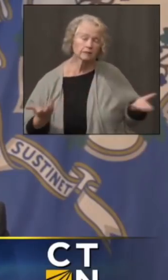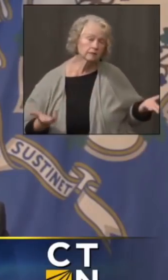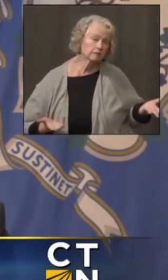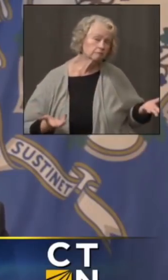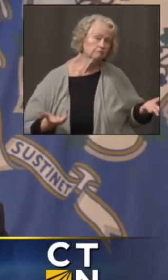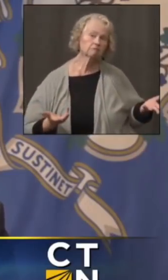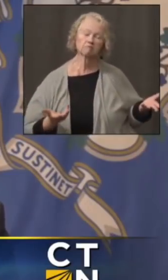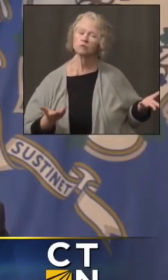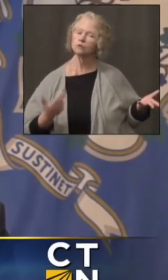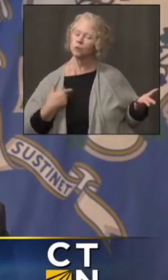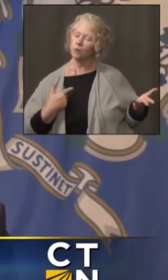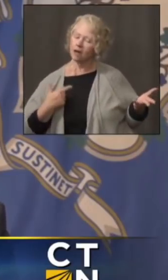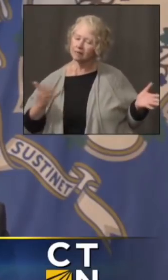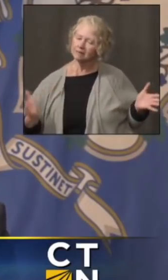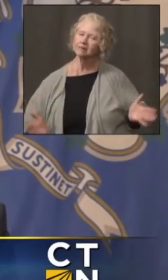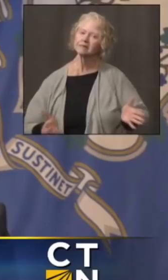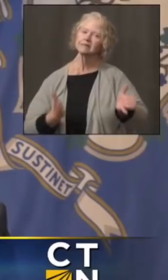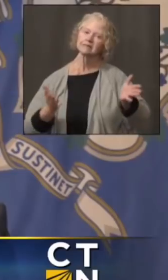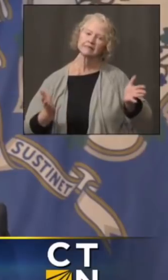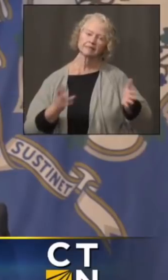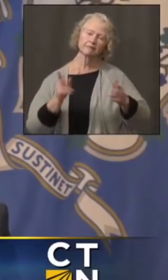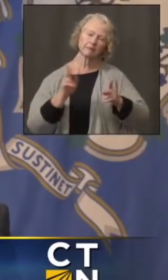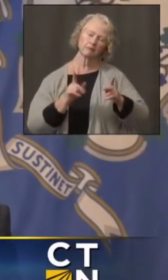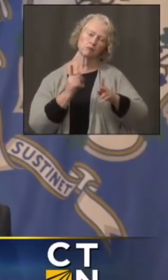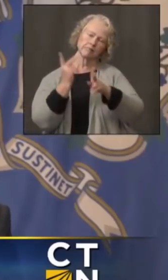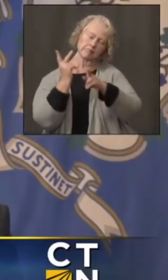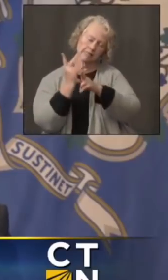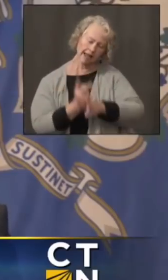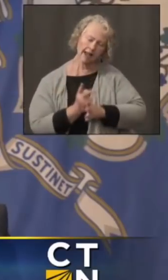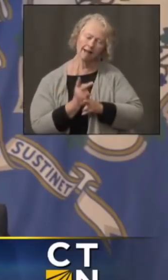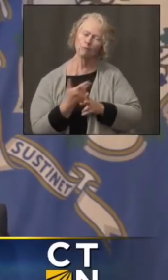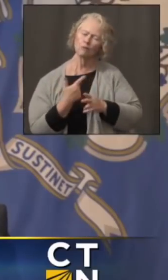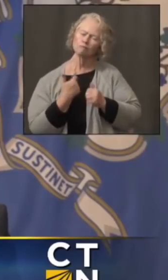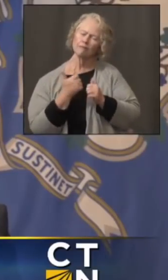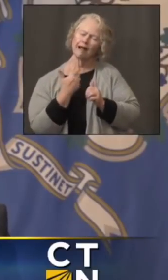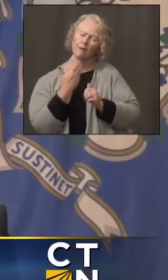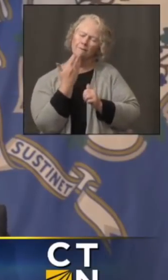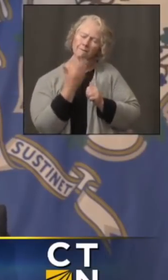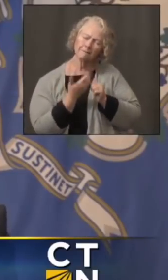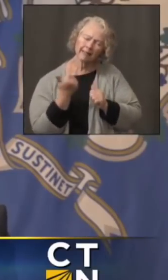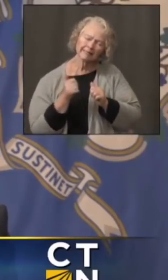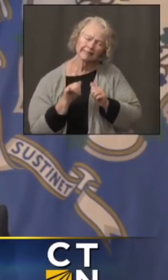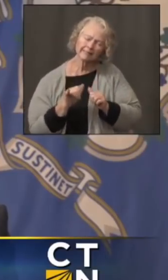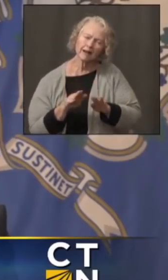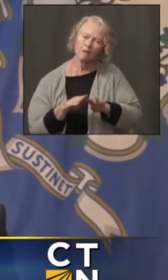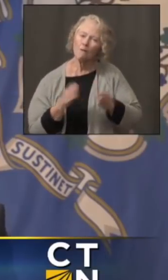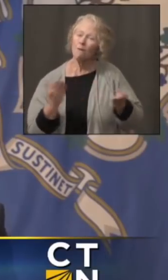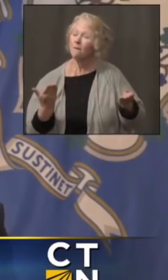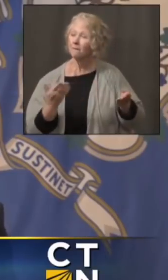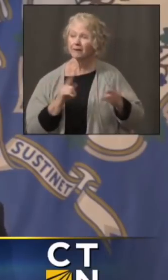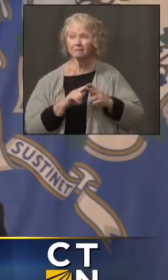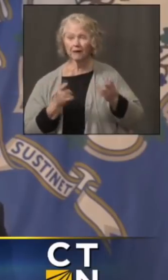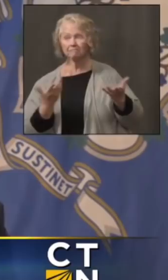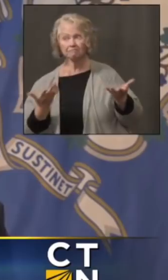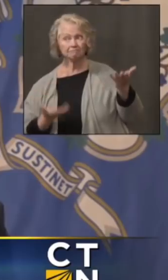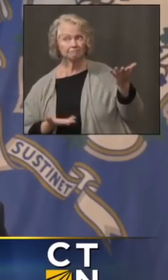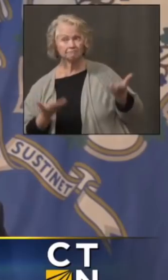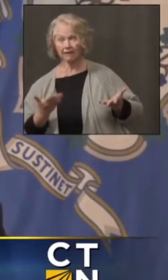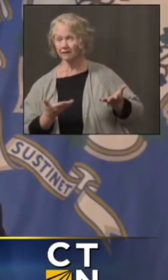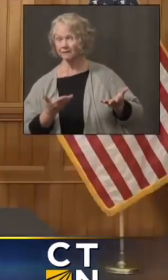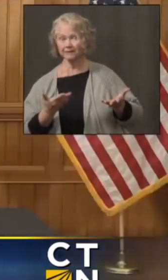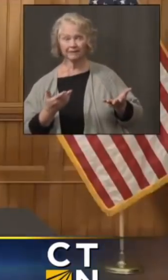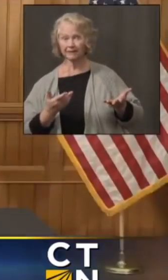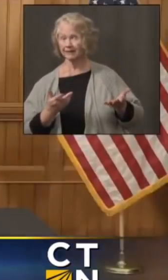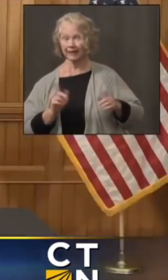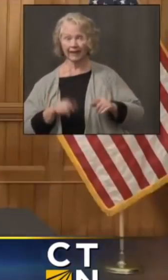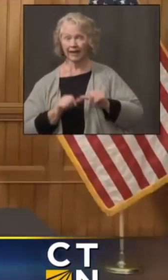very careful about enforcement when it comes to sports. We're trying our best to keep these open, but it's in jeopardy right now.